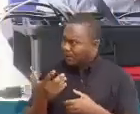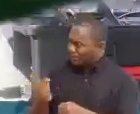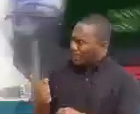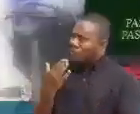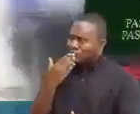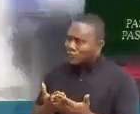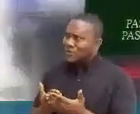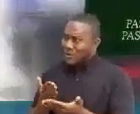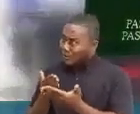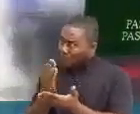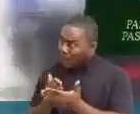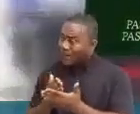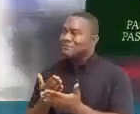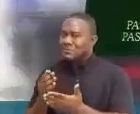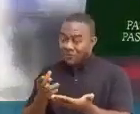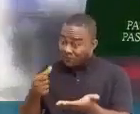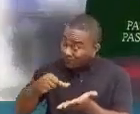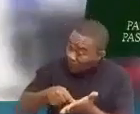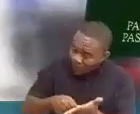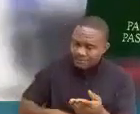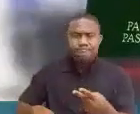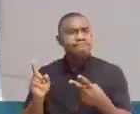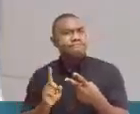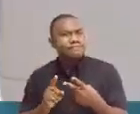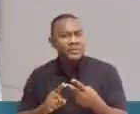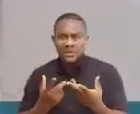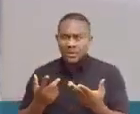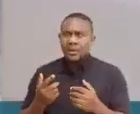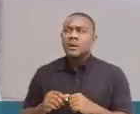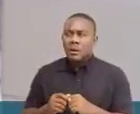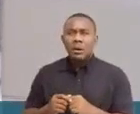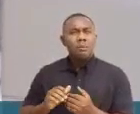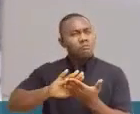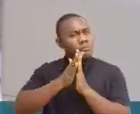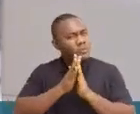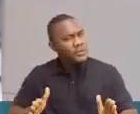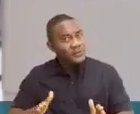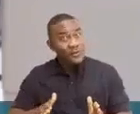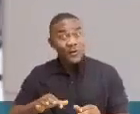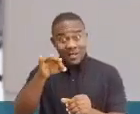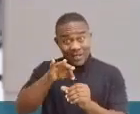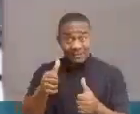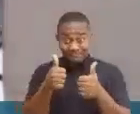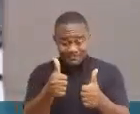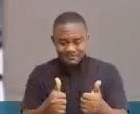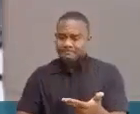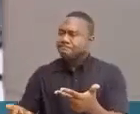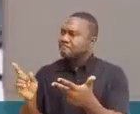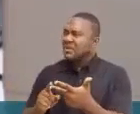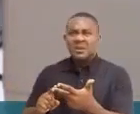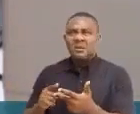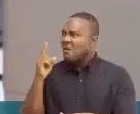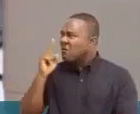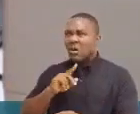are required to present a valid passport or a Ghana card. In the absence of the two documents, you must provide two guarantors, persons